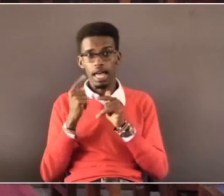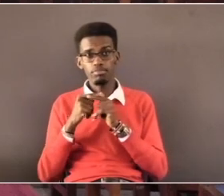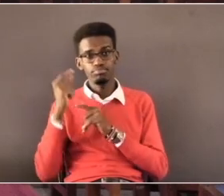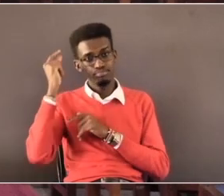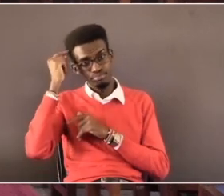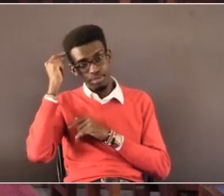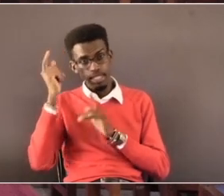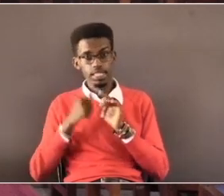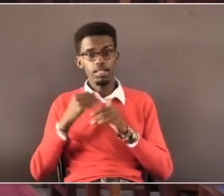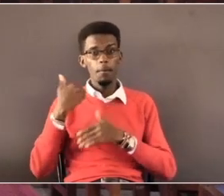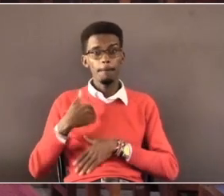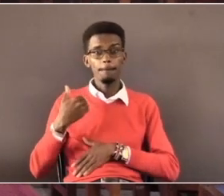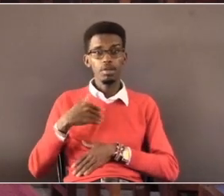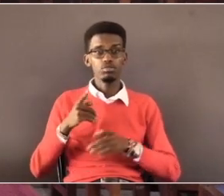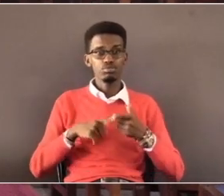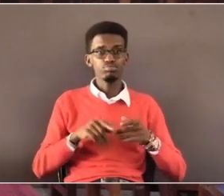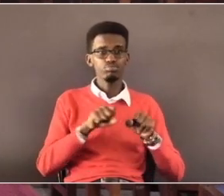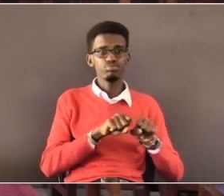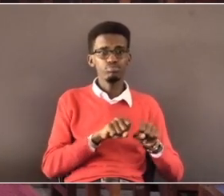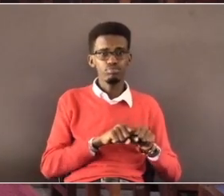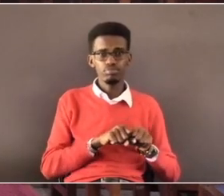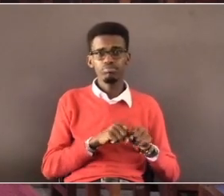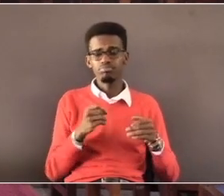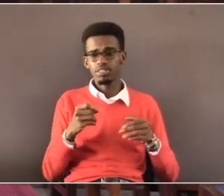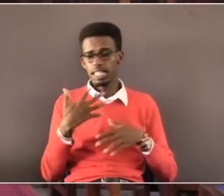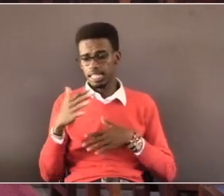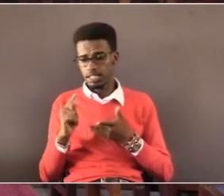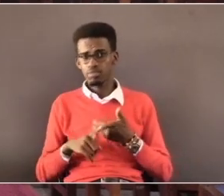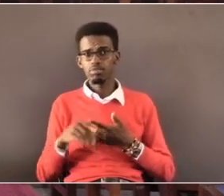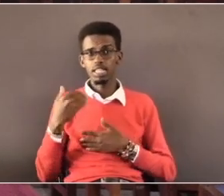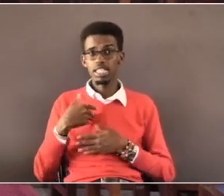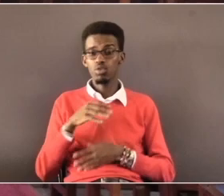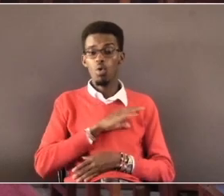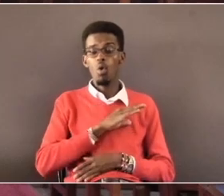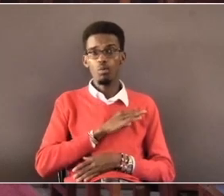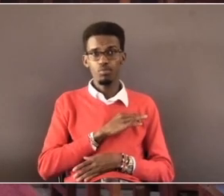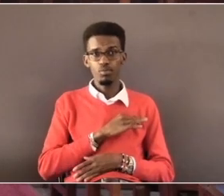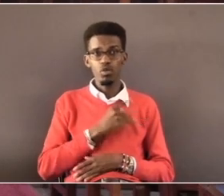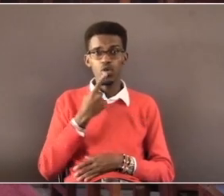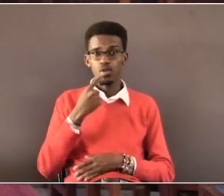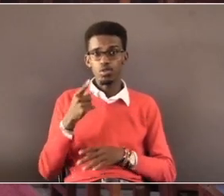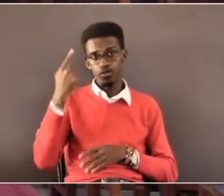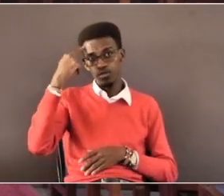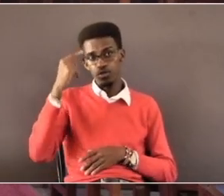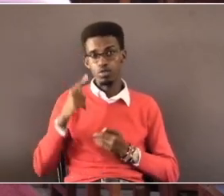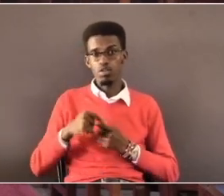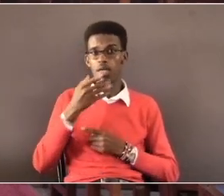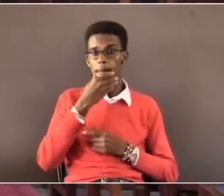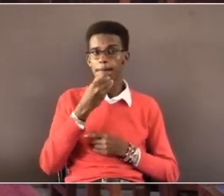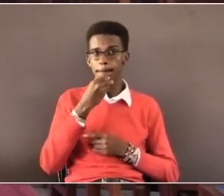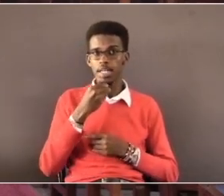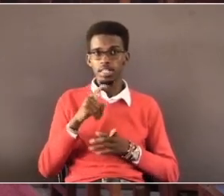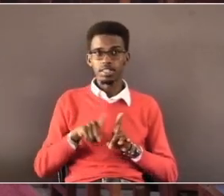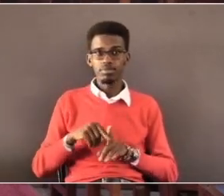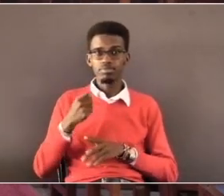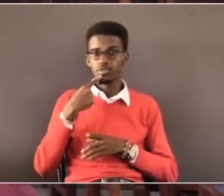basic toiletries, like the sanitary towels, pio ni pesa. So even for the guys, I'm talking as a